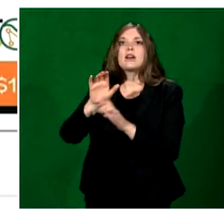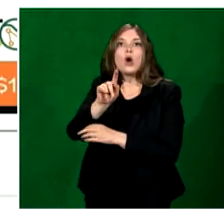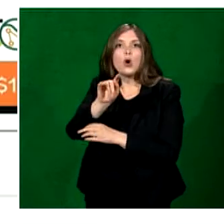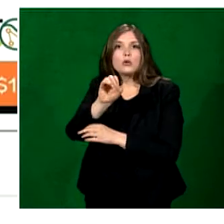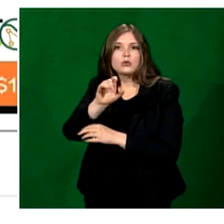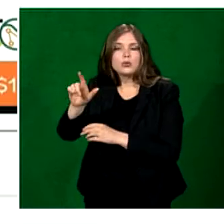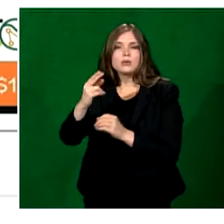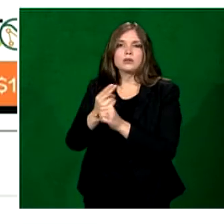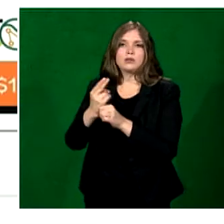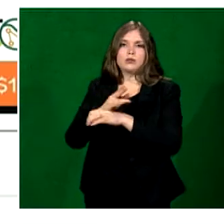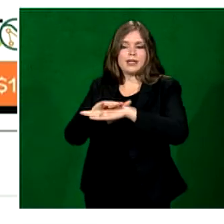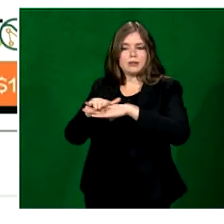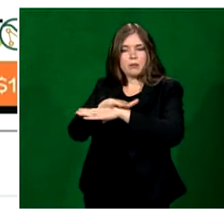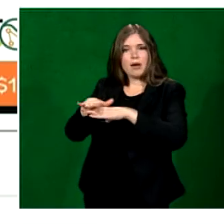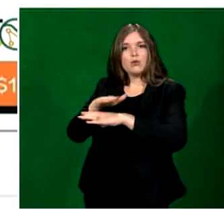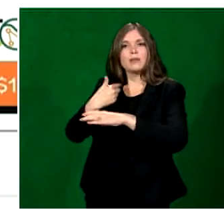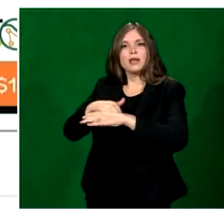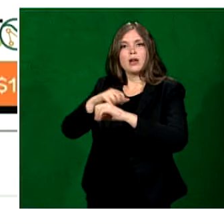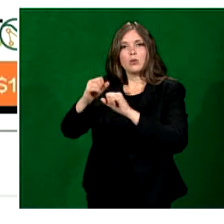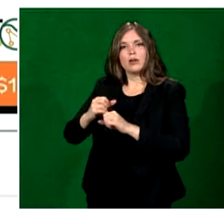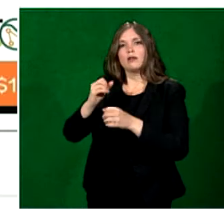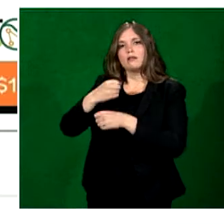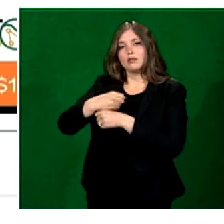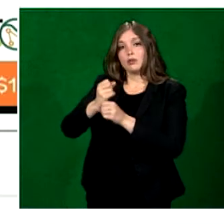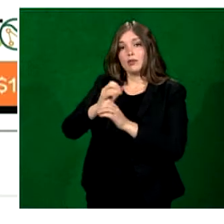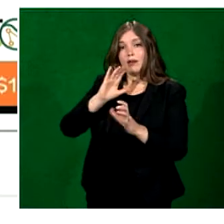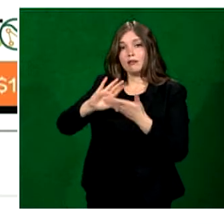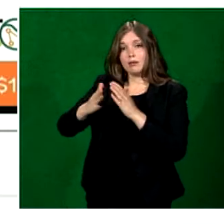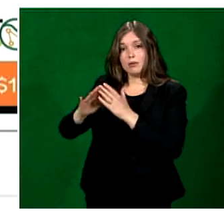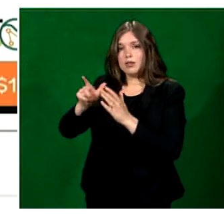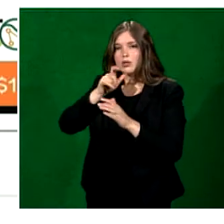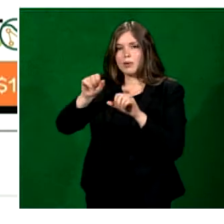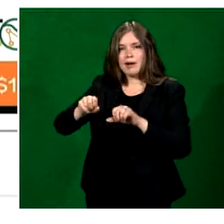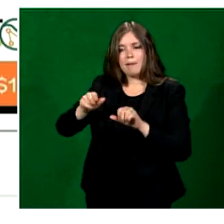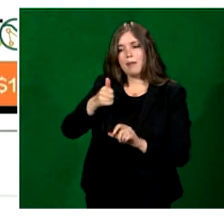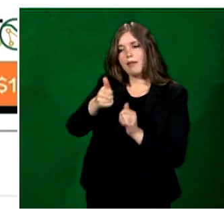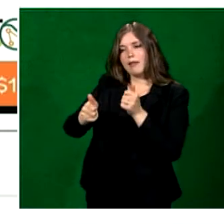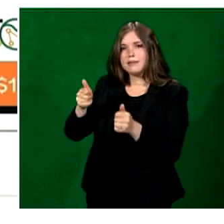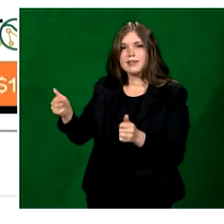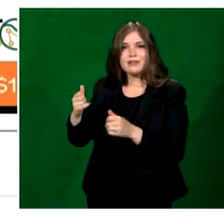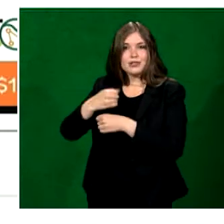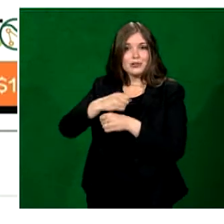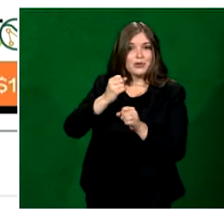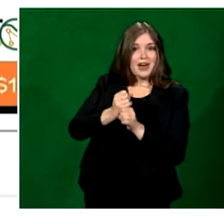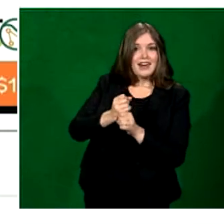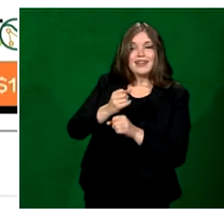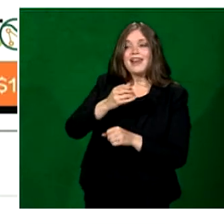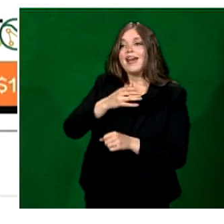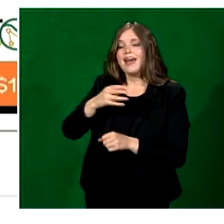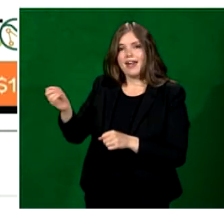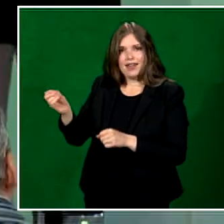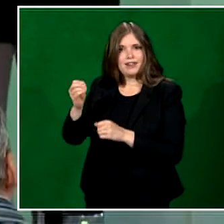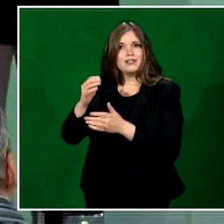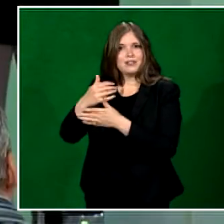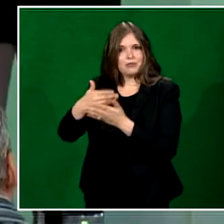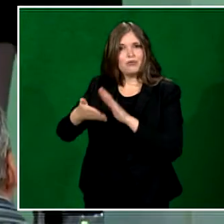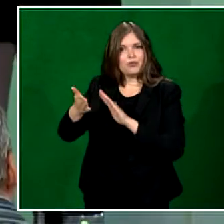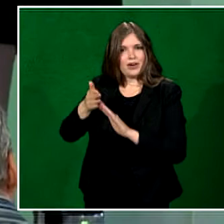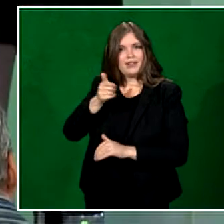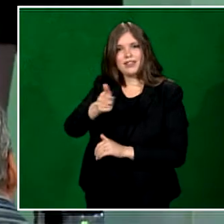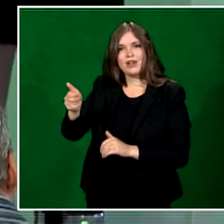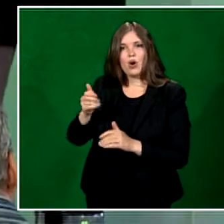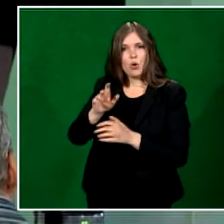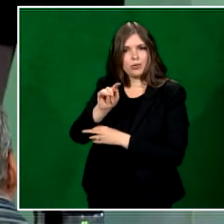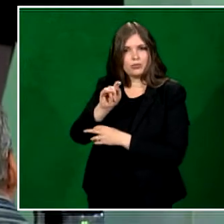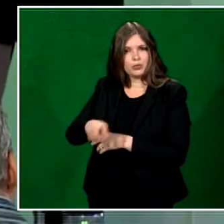as a platform cooperative that creates communities that are capable themselves to create and operate their own tours. We think